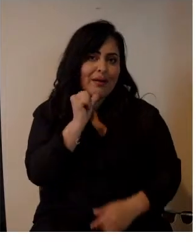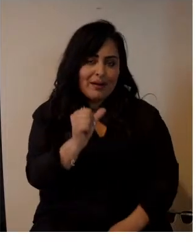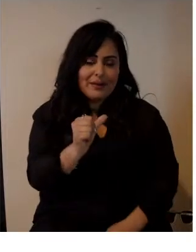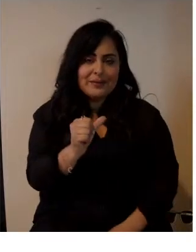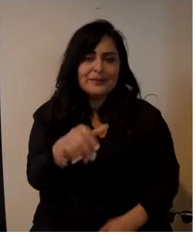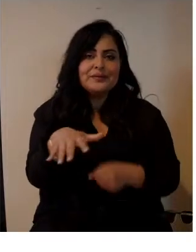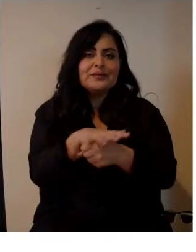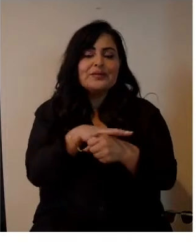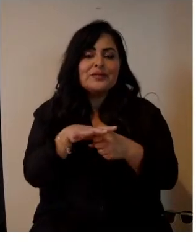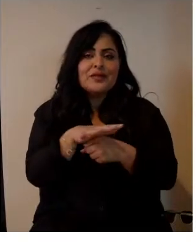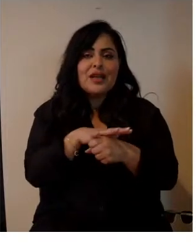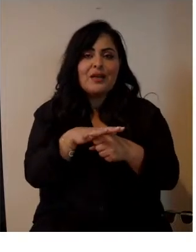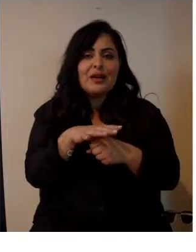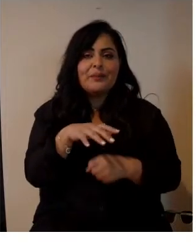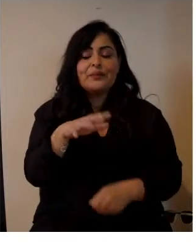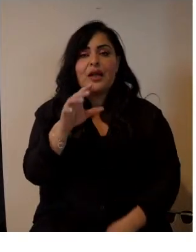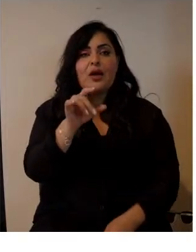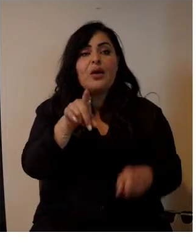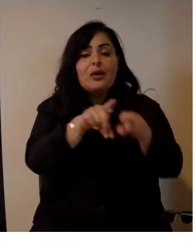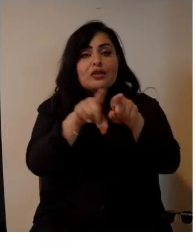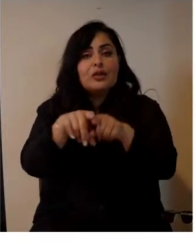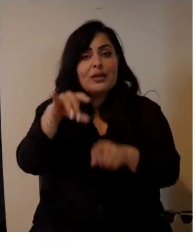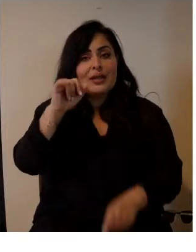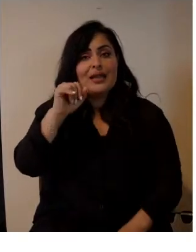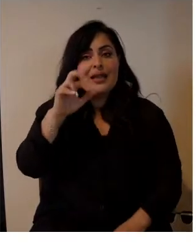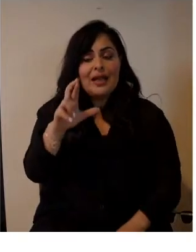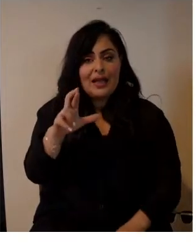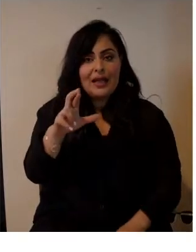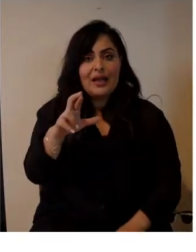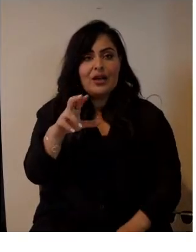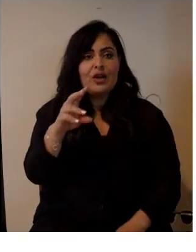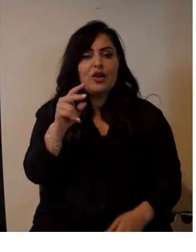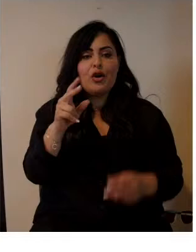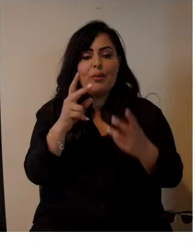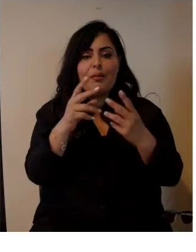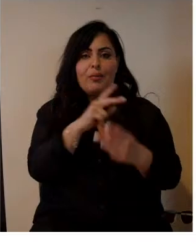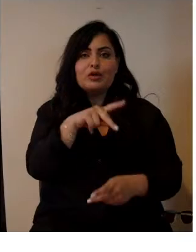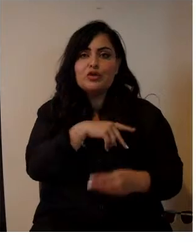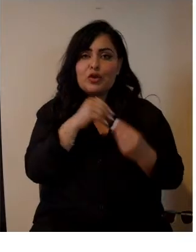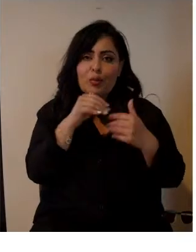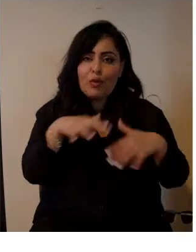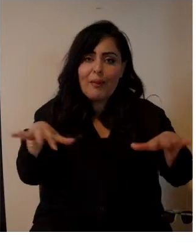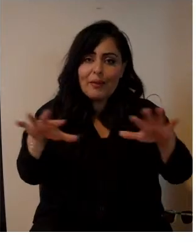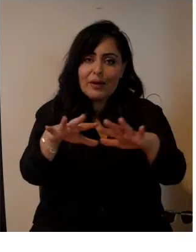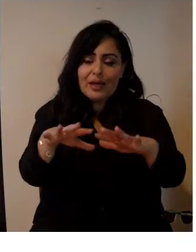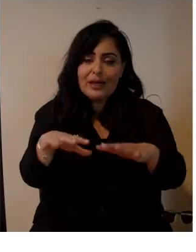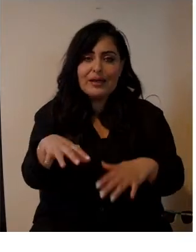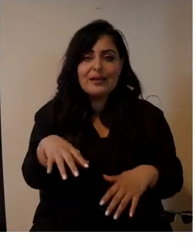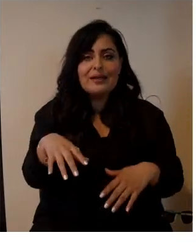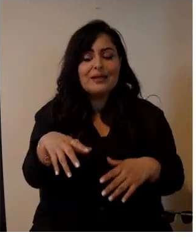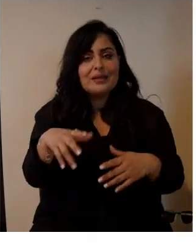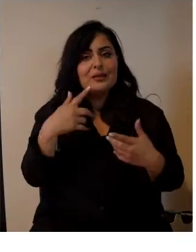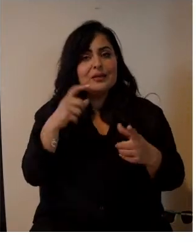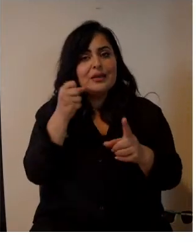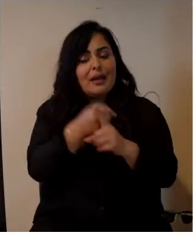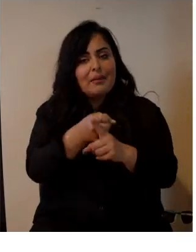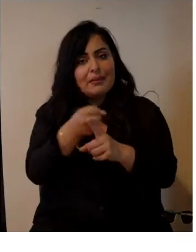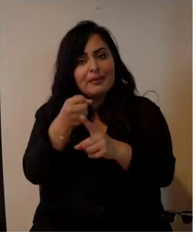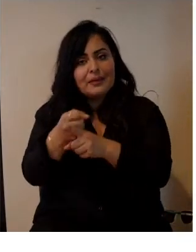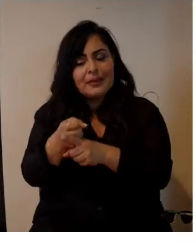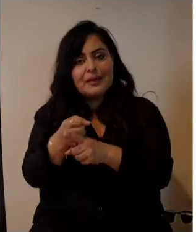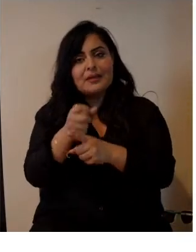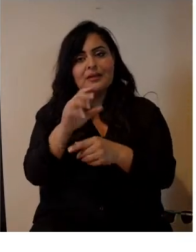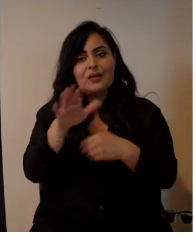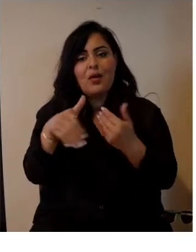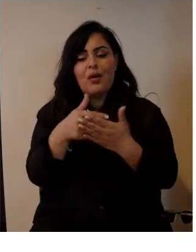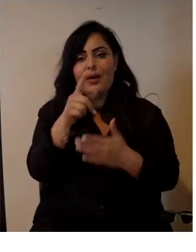area has suffered a tremendous blow. Your private property has suffered a tremendous blow, and all of